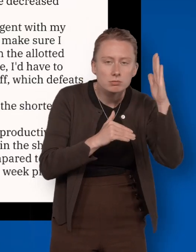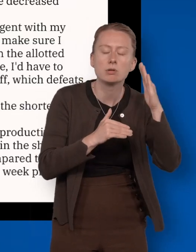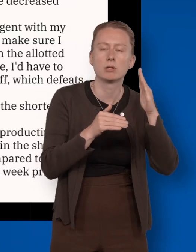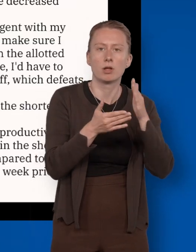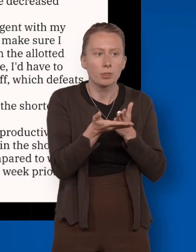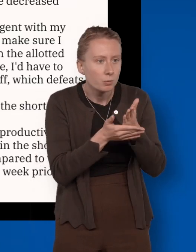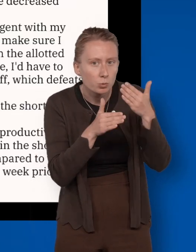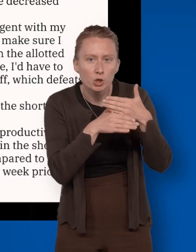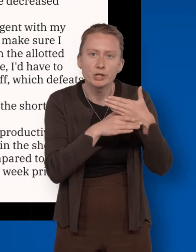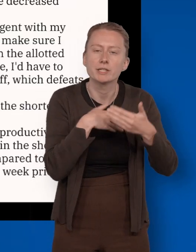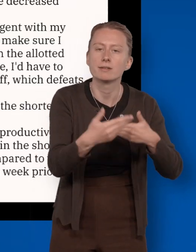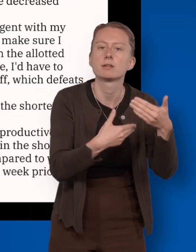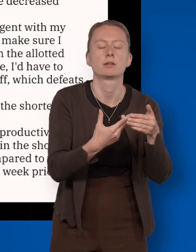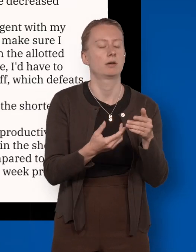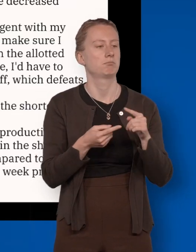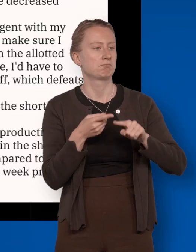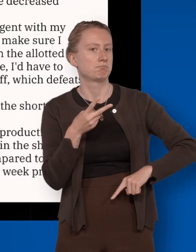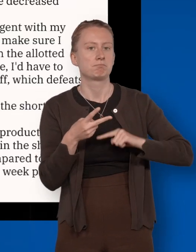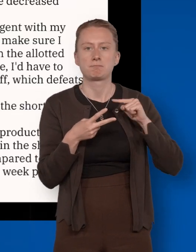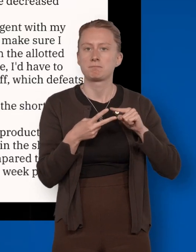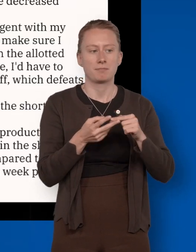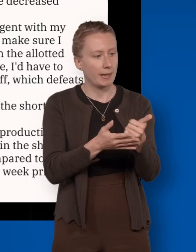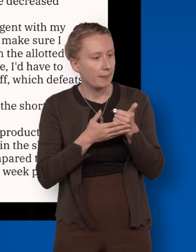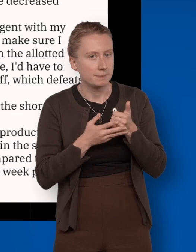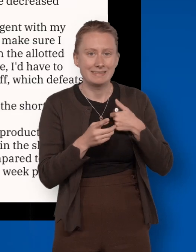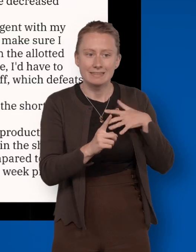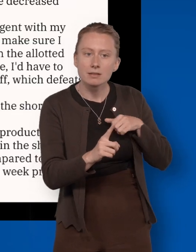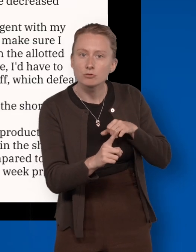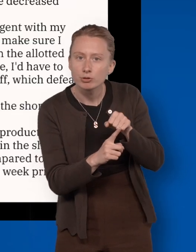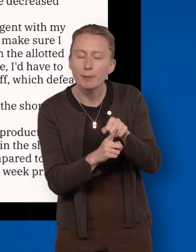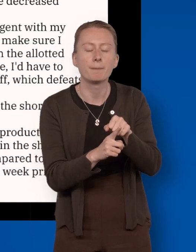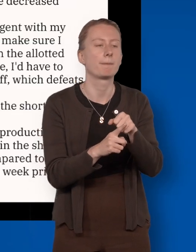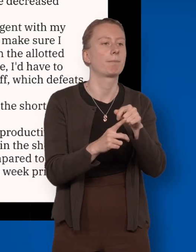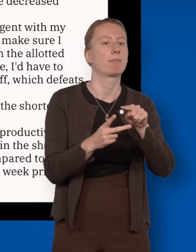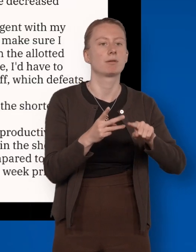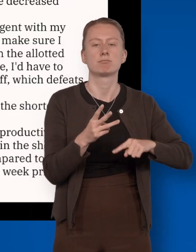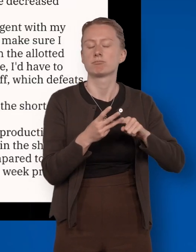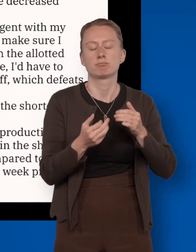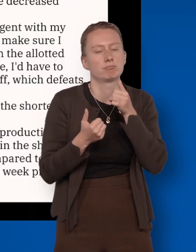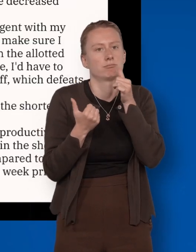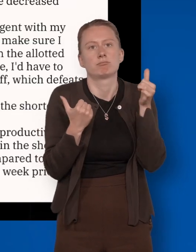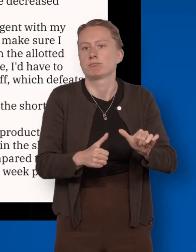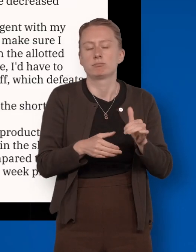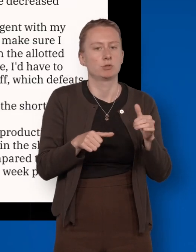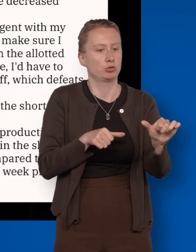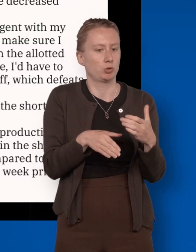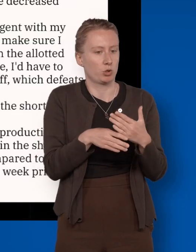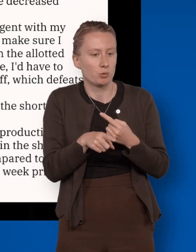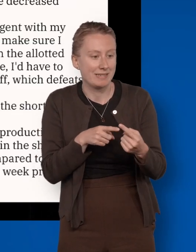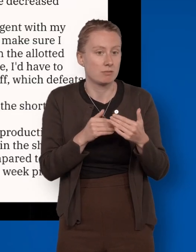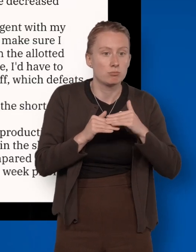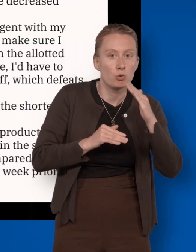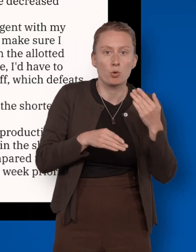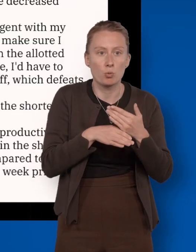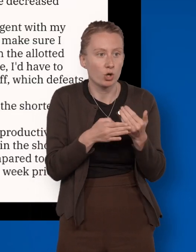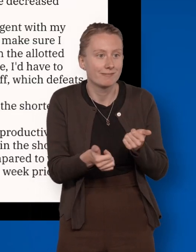It helps me with catching up. I love the shorter working week. I feel that I get a lot more work done in time and business now versus